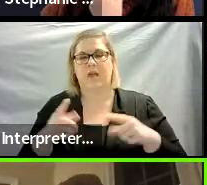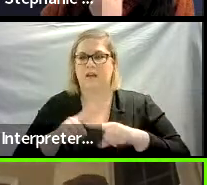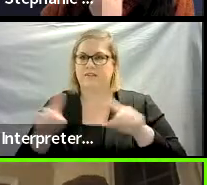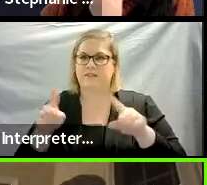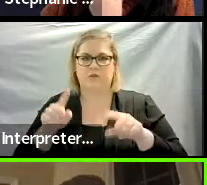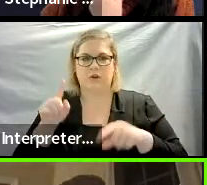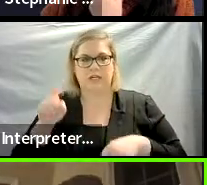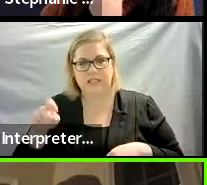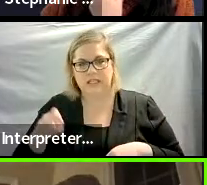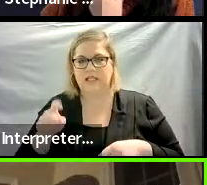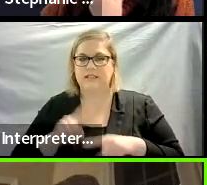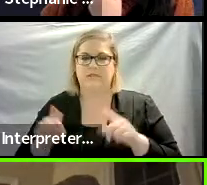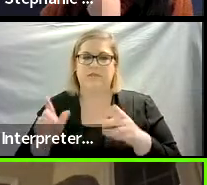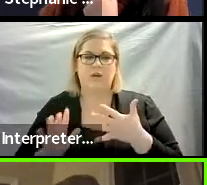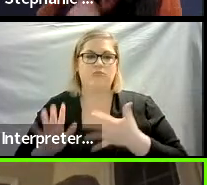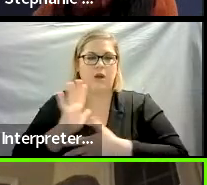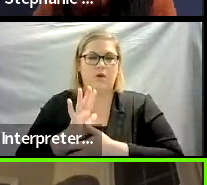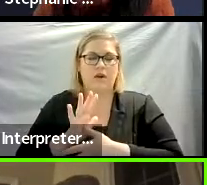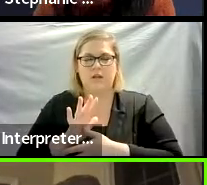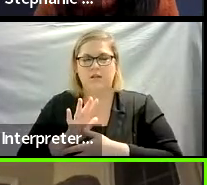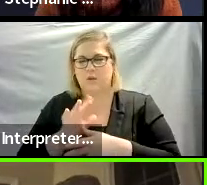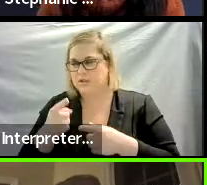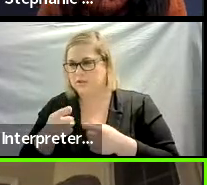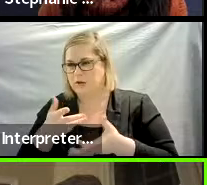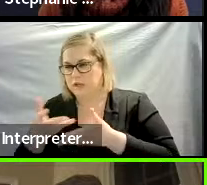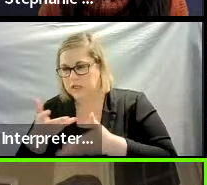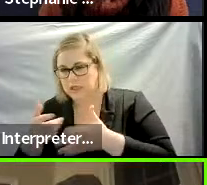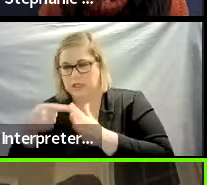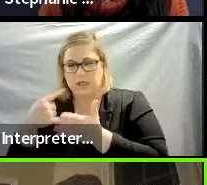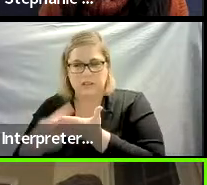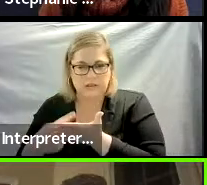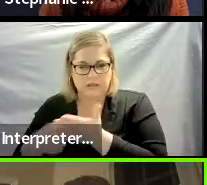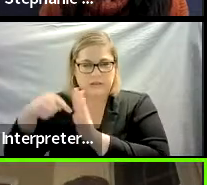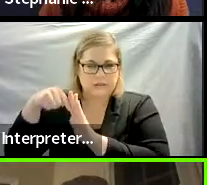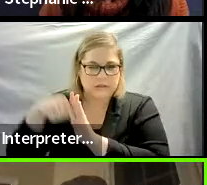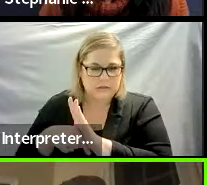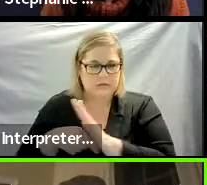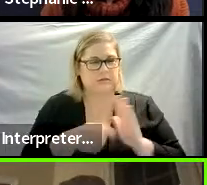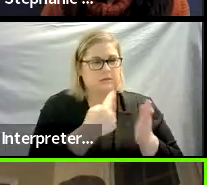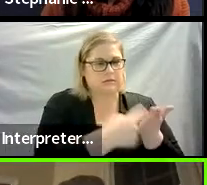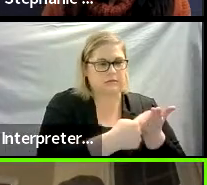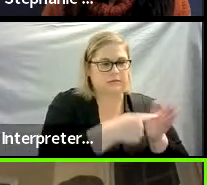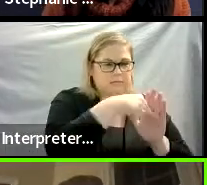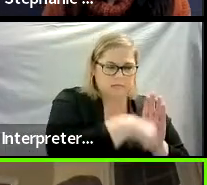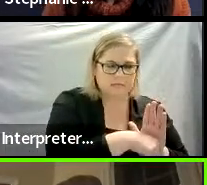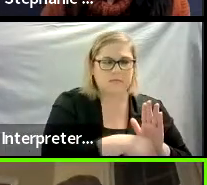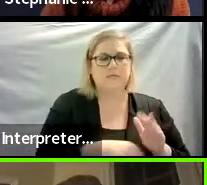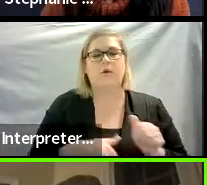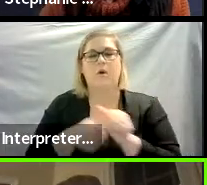priorities for both programs. So we're still trying to drill those down. So following the town hall from